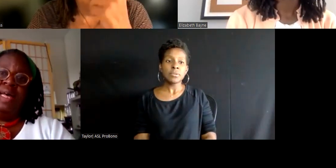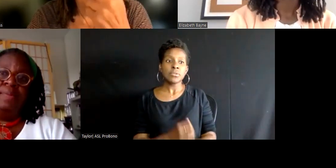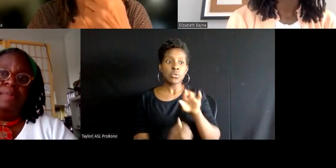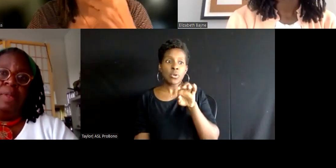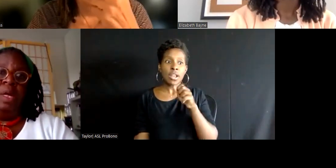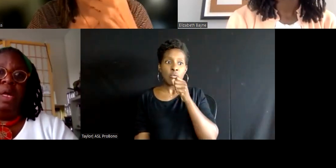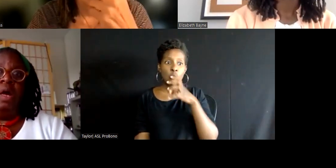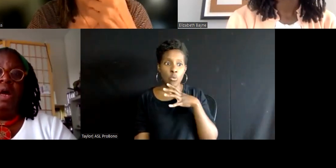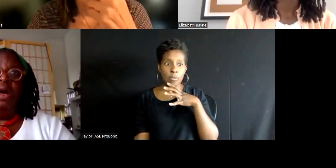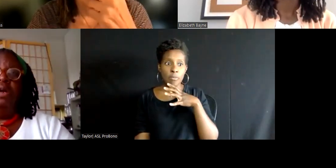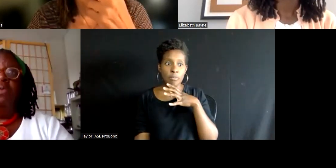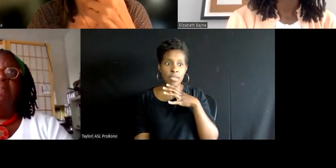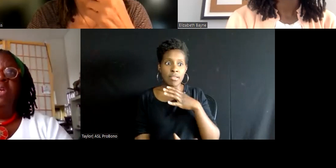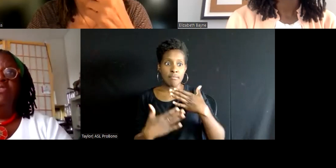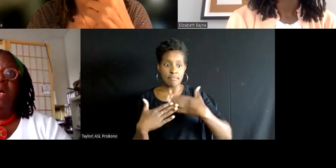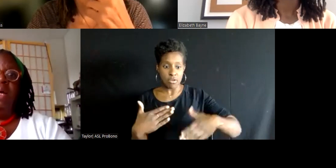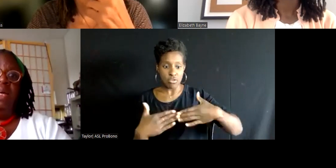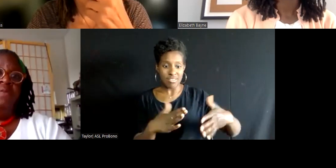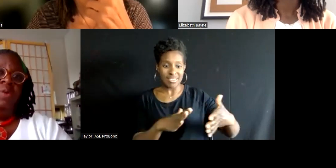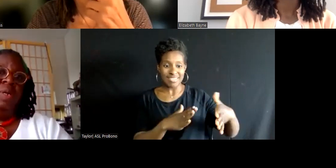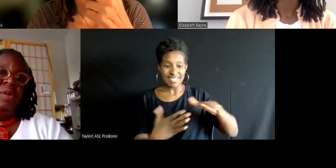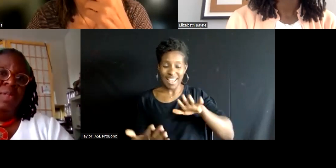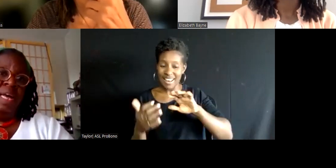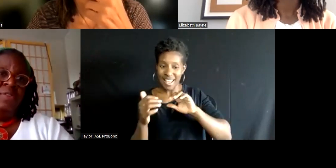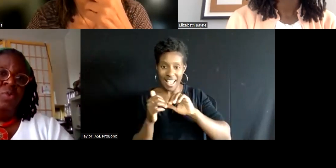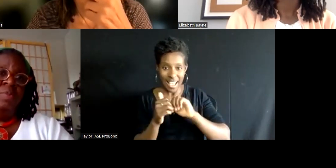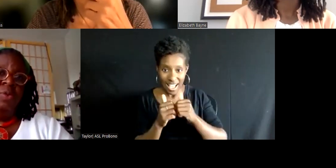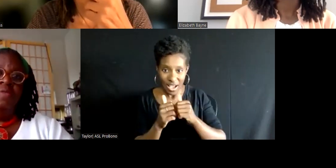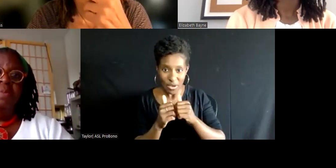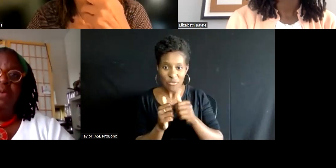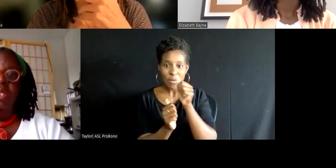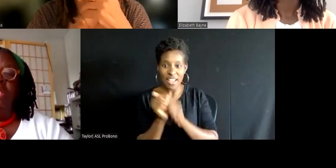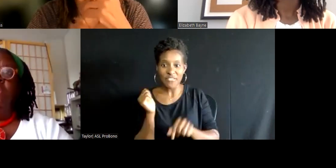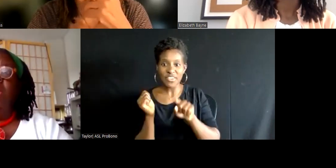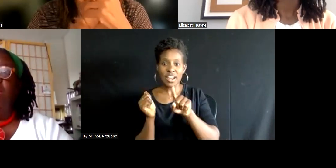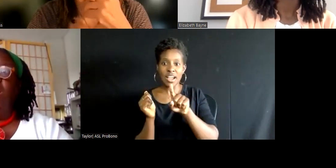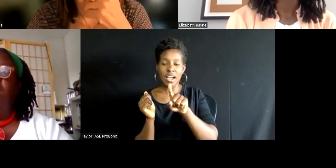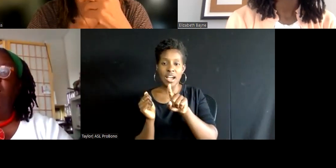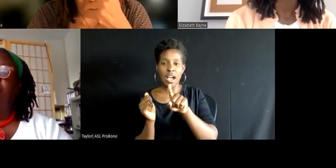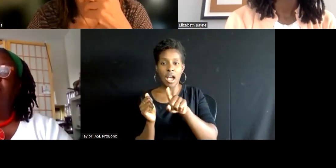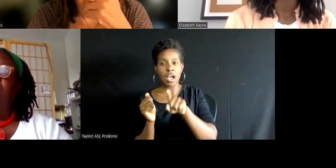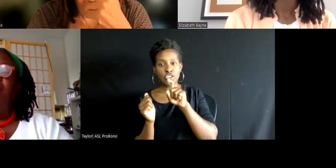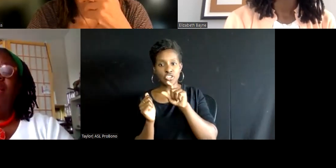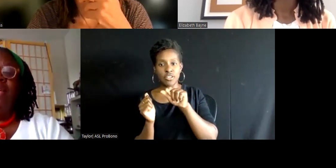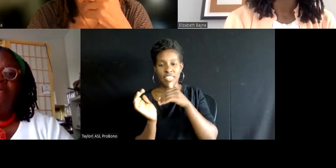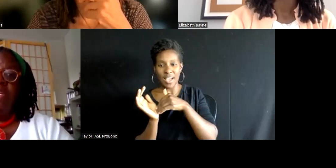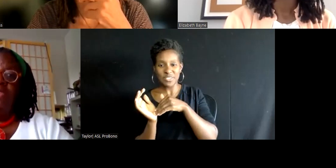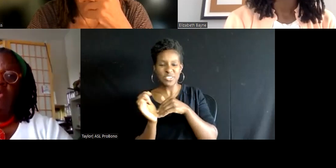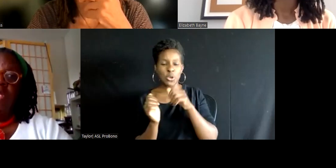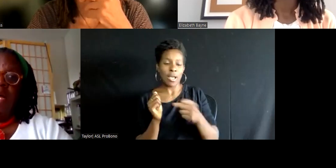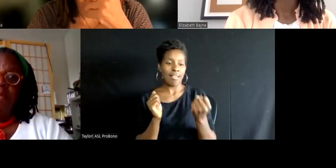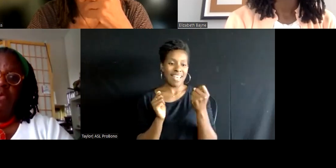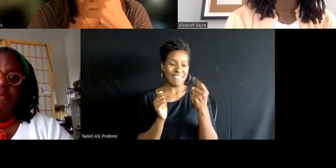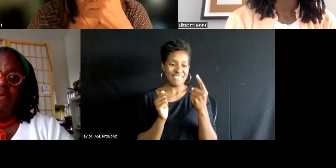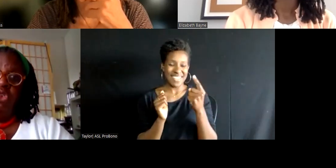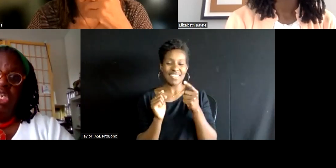who die are measured by every 100,000 women who give birth. And the rate of infants